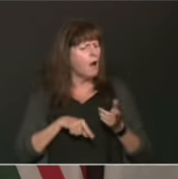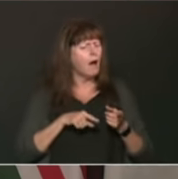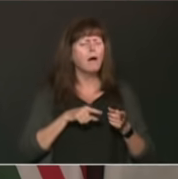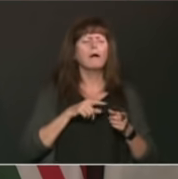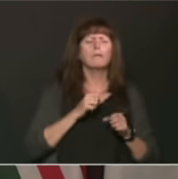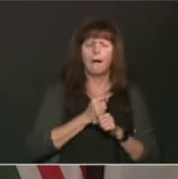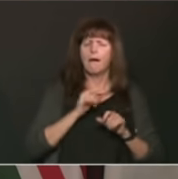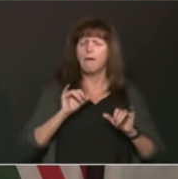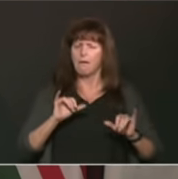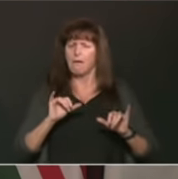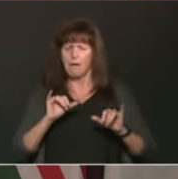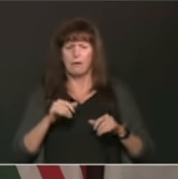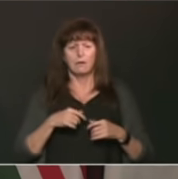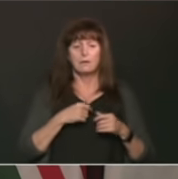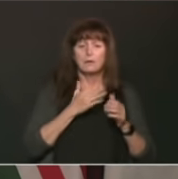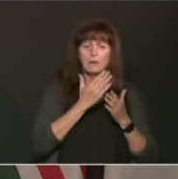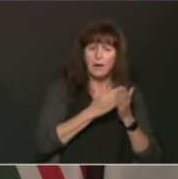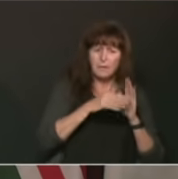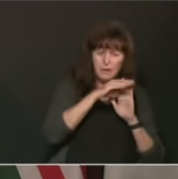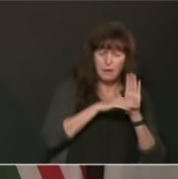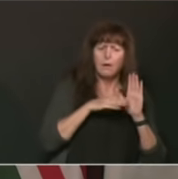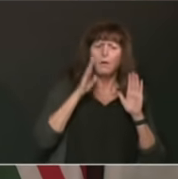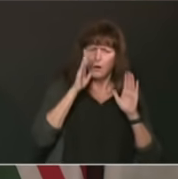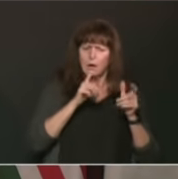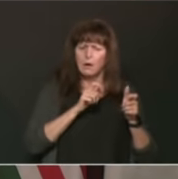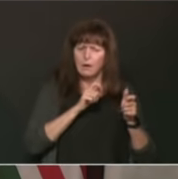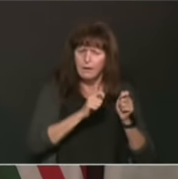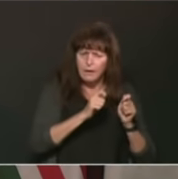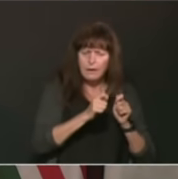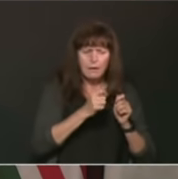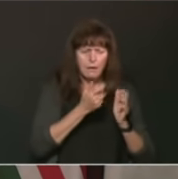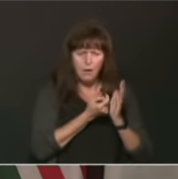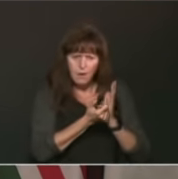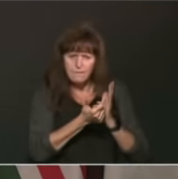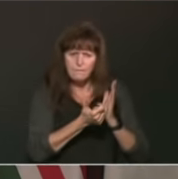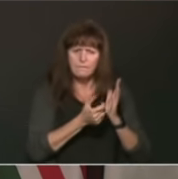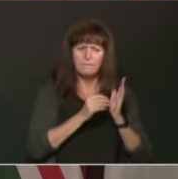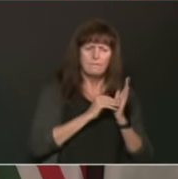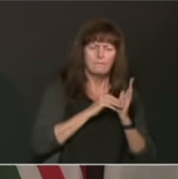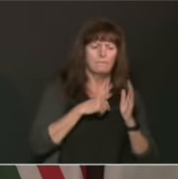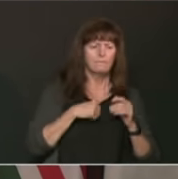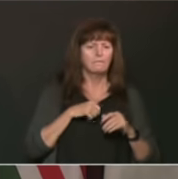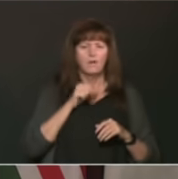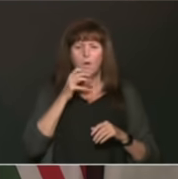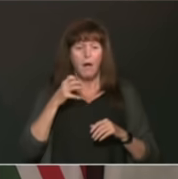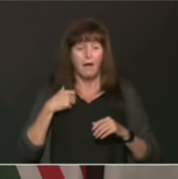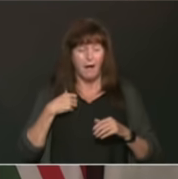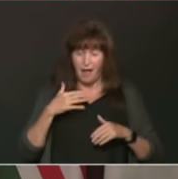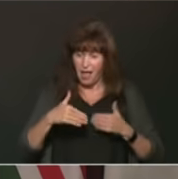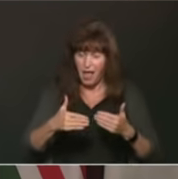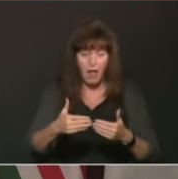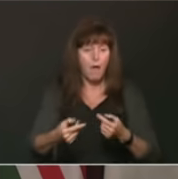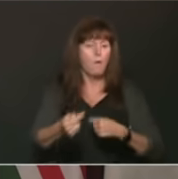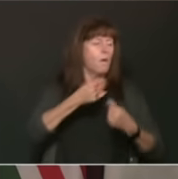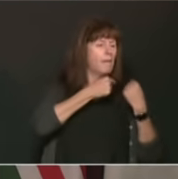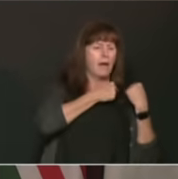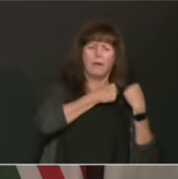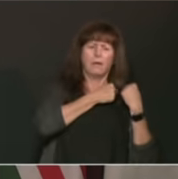want to step backwards. We only want to step forwards. And public health measures are